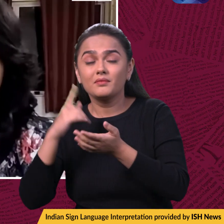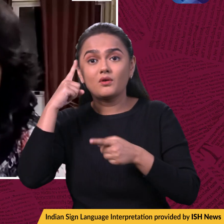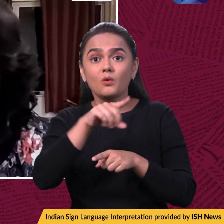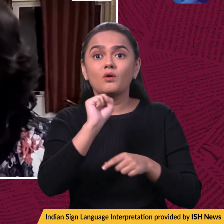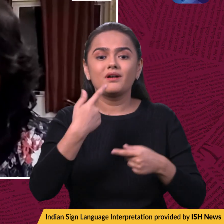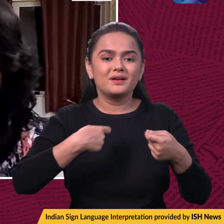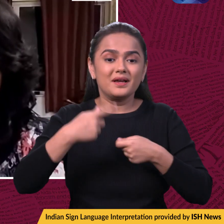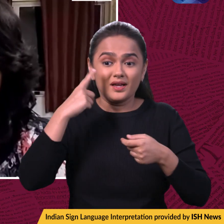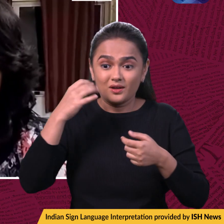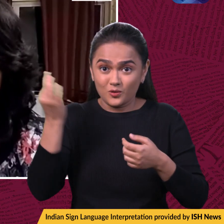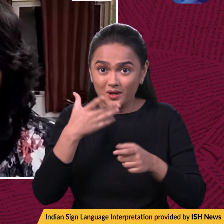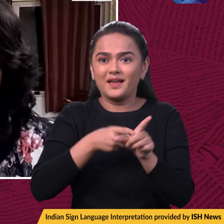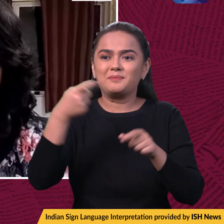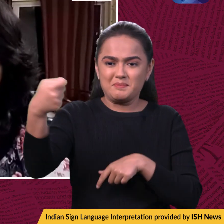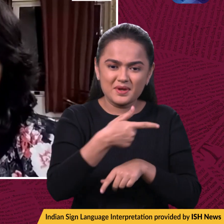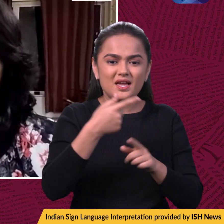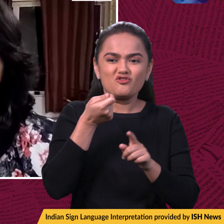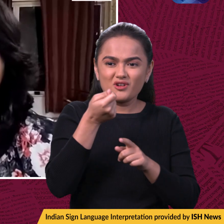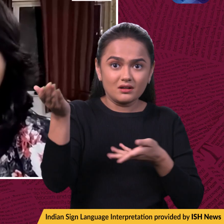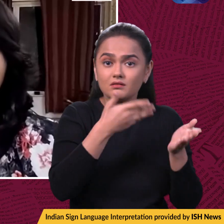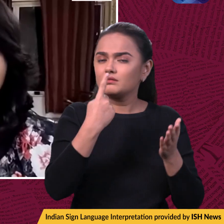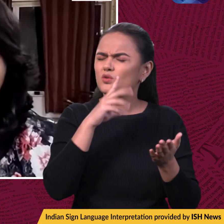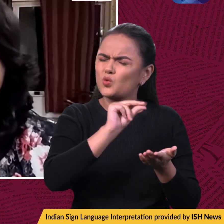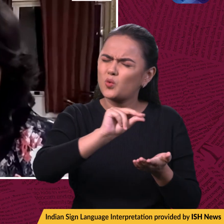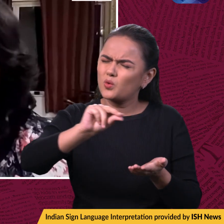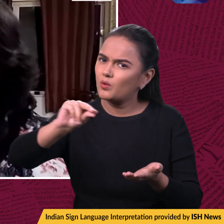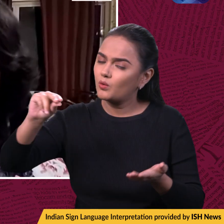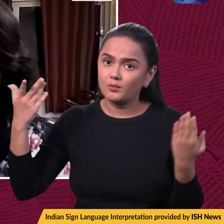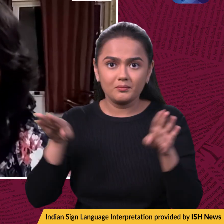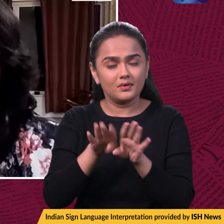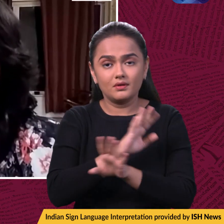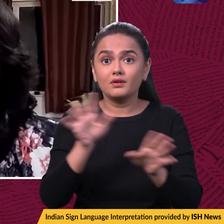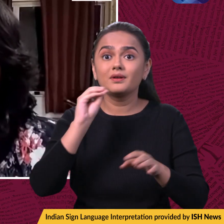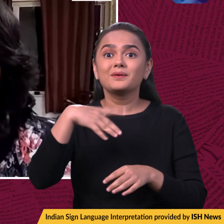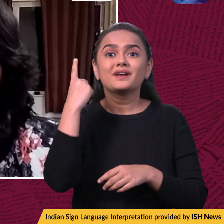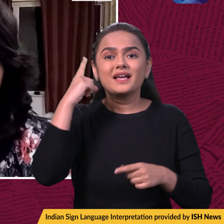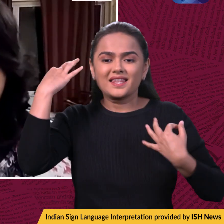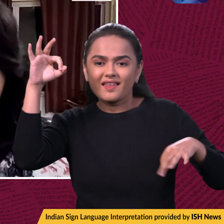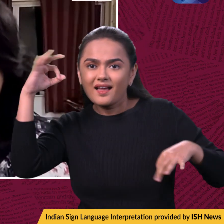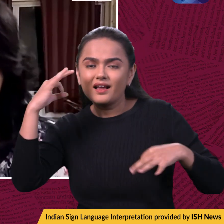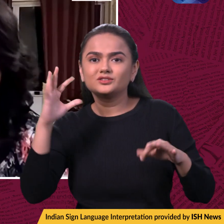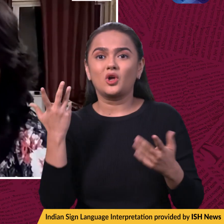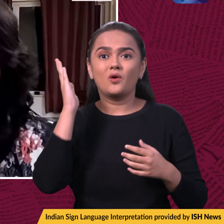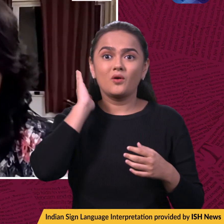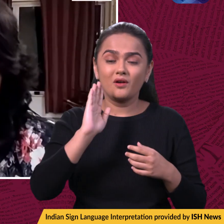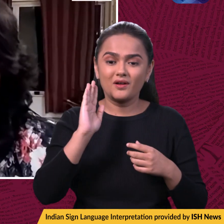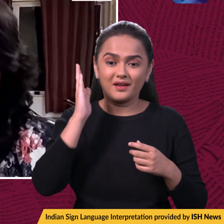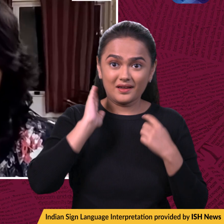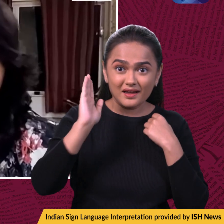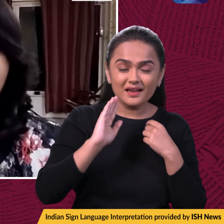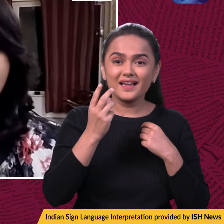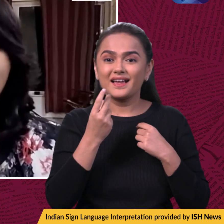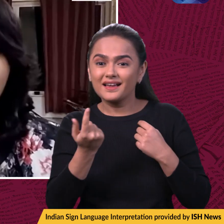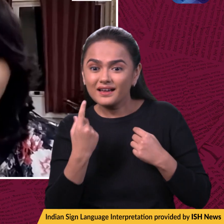hold commercialized New Year celebrations. Chennai has also said that shows, dance performances, DJs